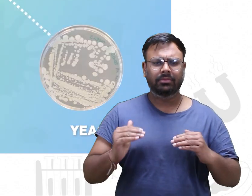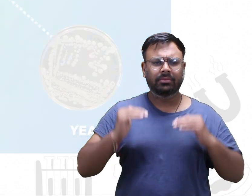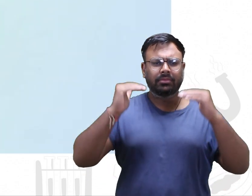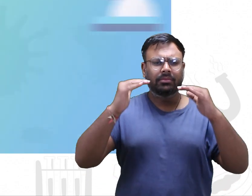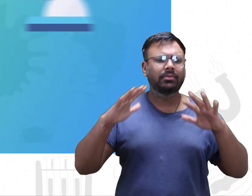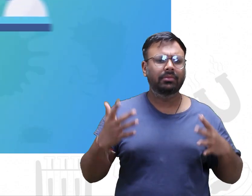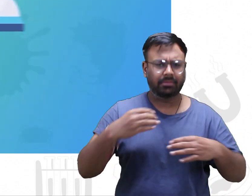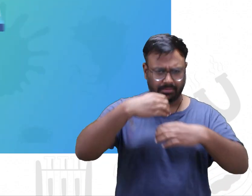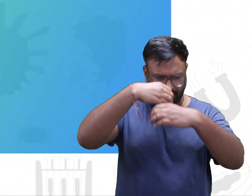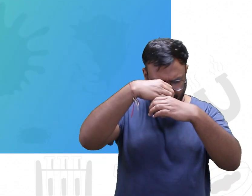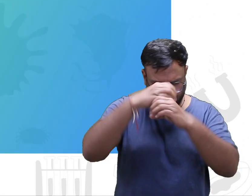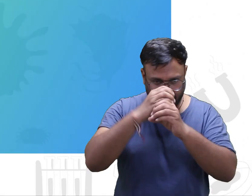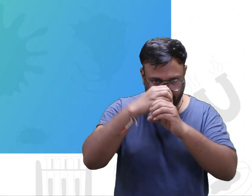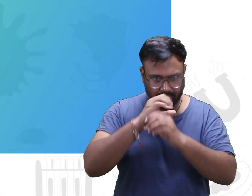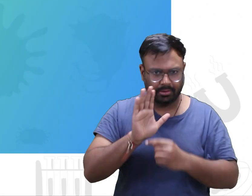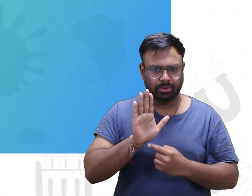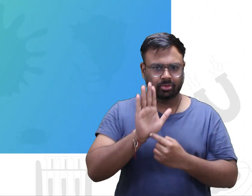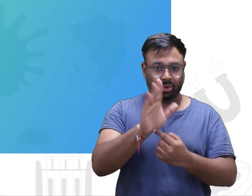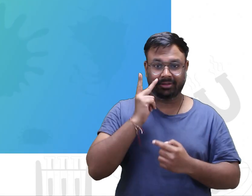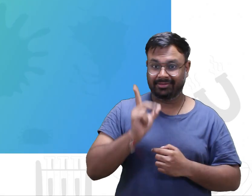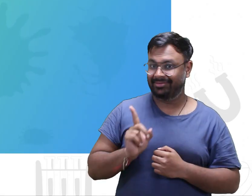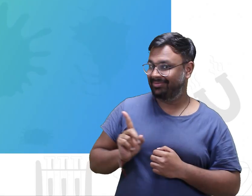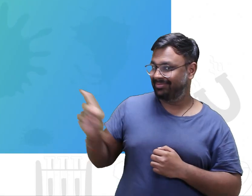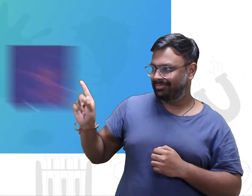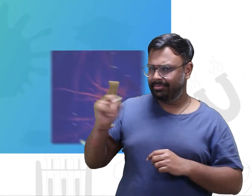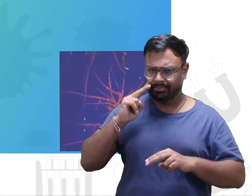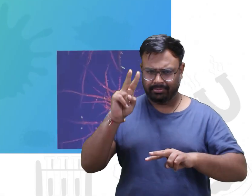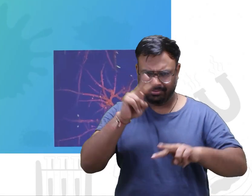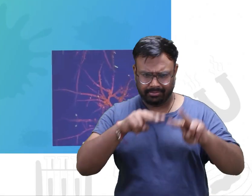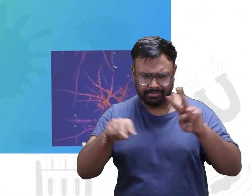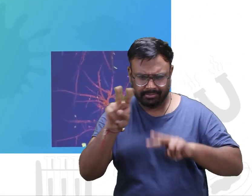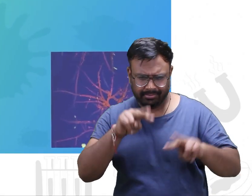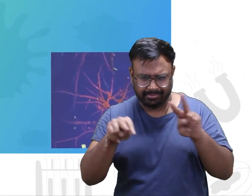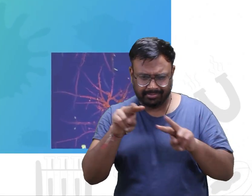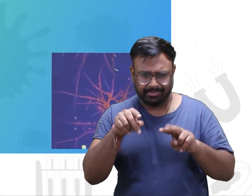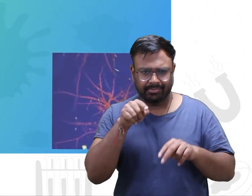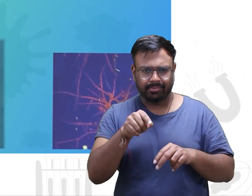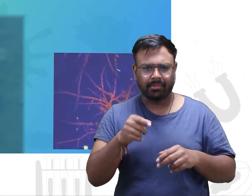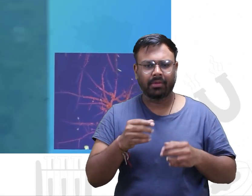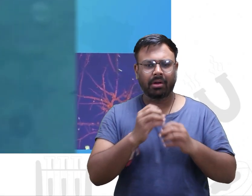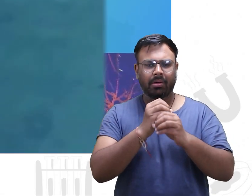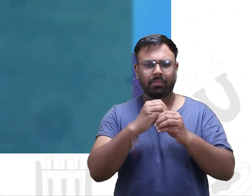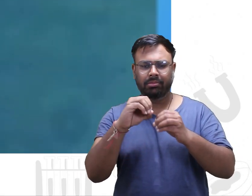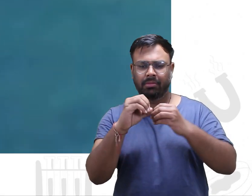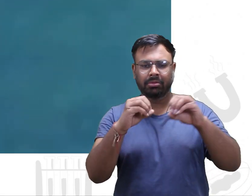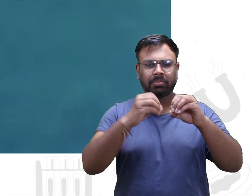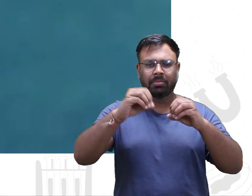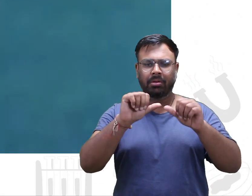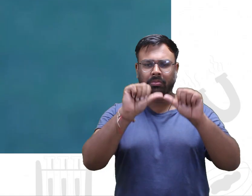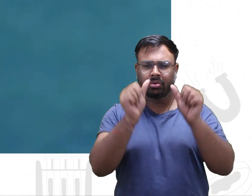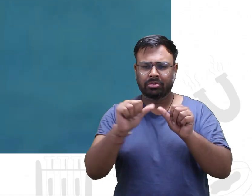their genes level. After colony morphological characterization, we go for microscopic observation to study the cell